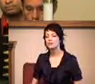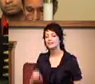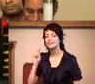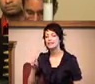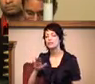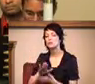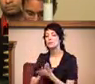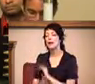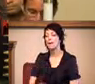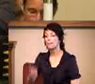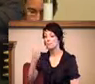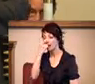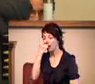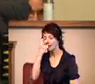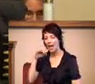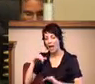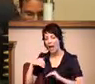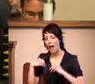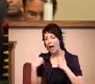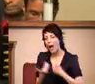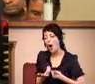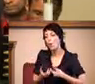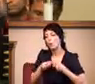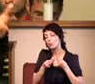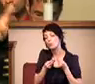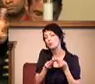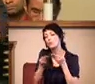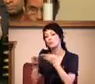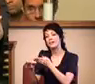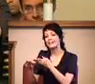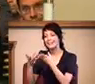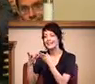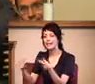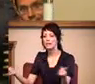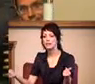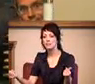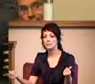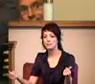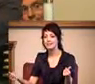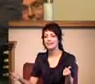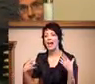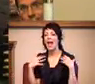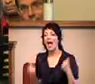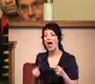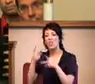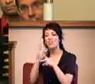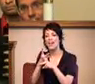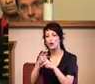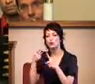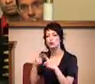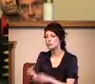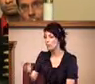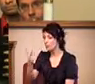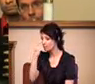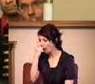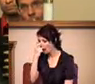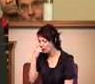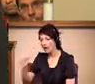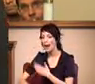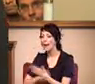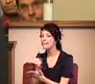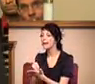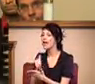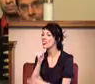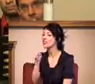healing, to bring healing, to bring health care to the blind? Amen. And this is